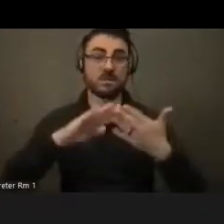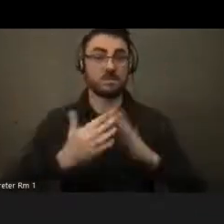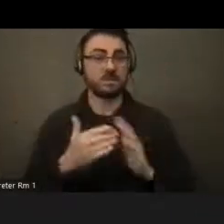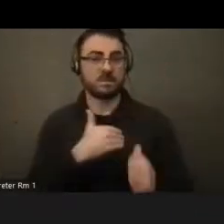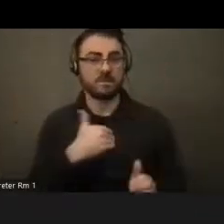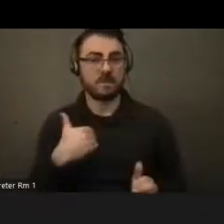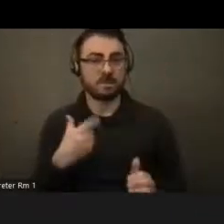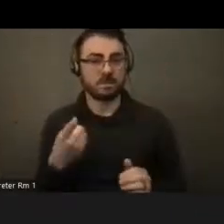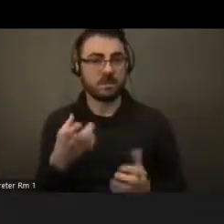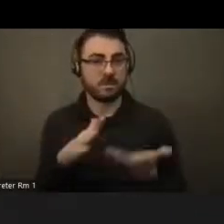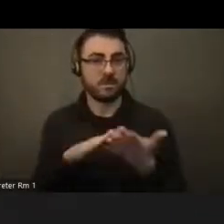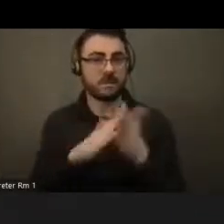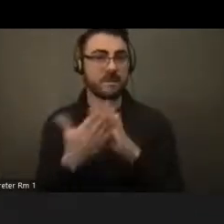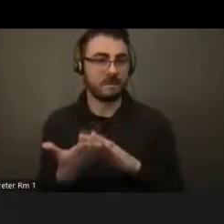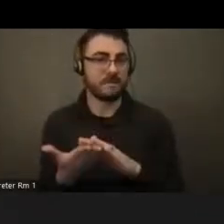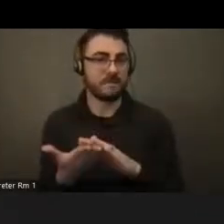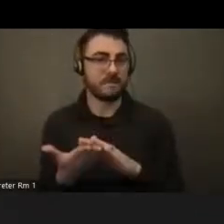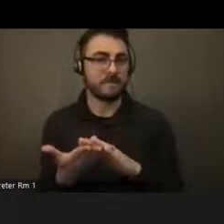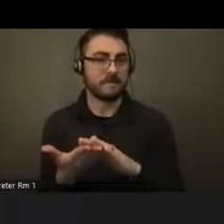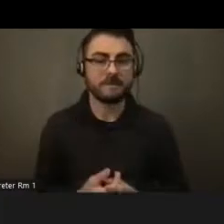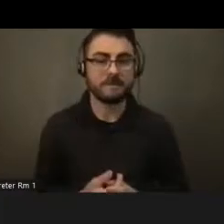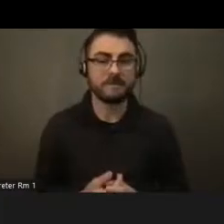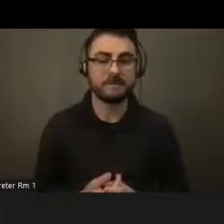to be.